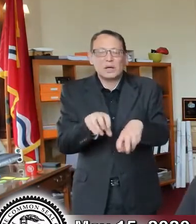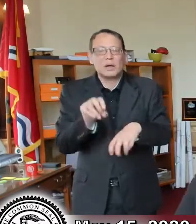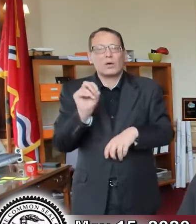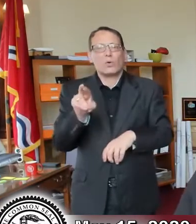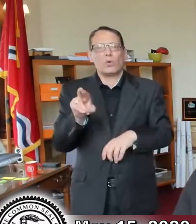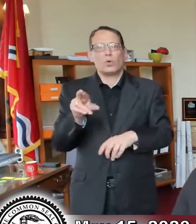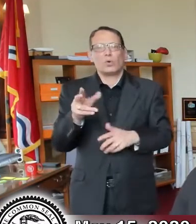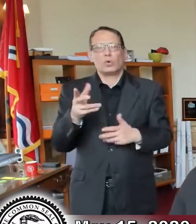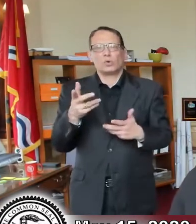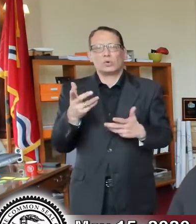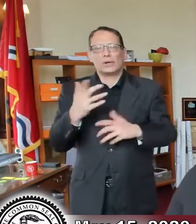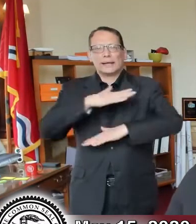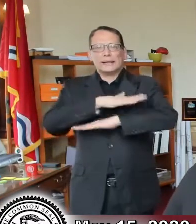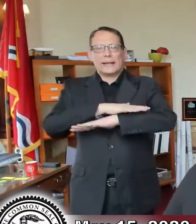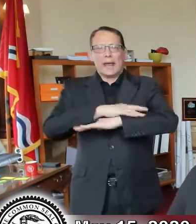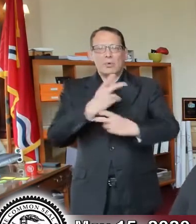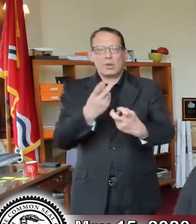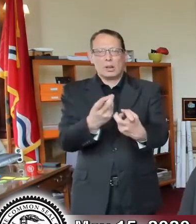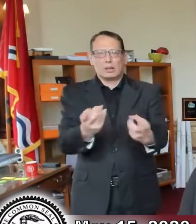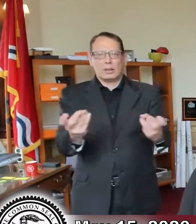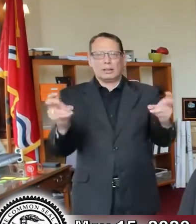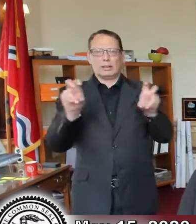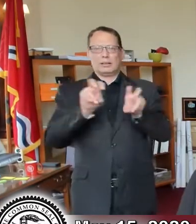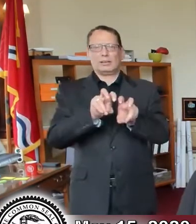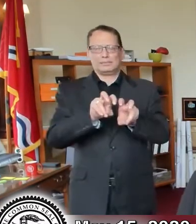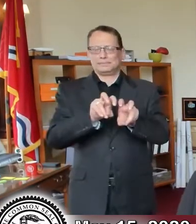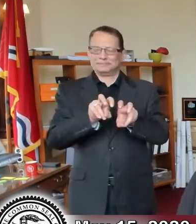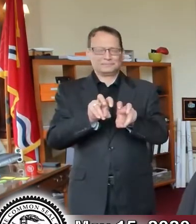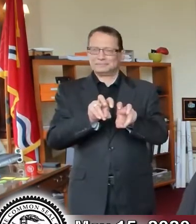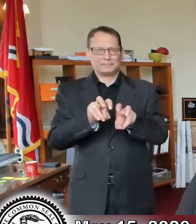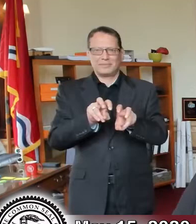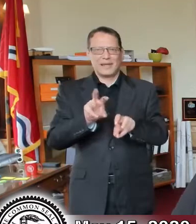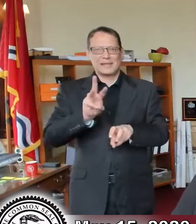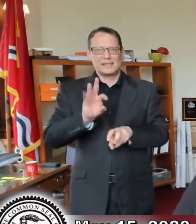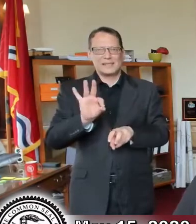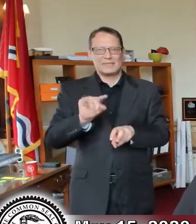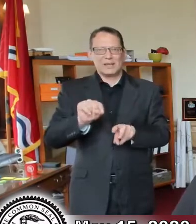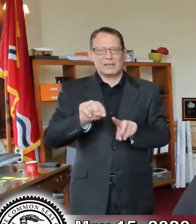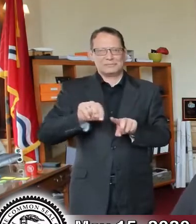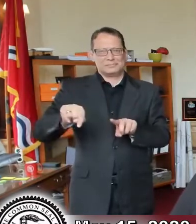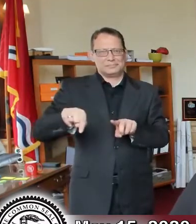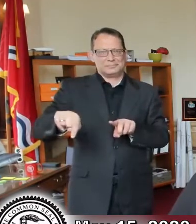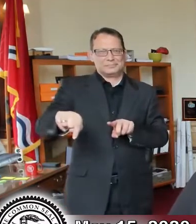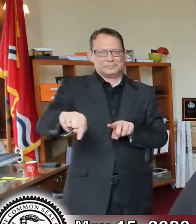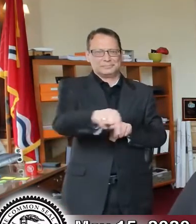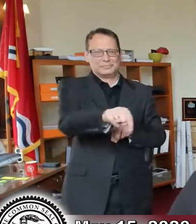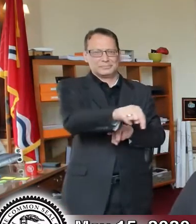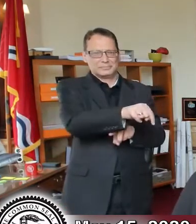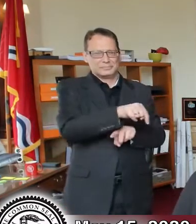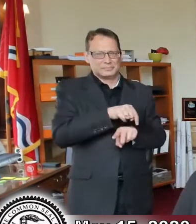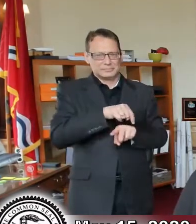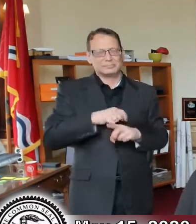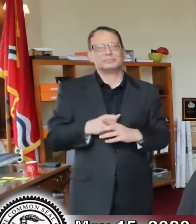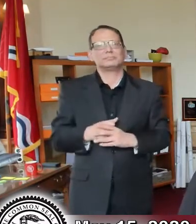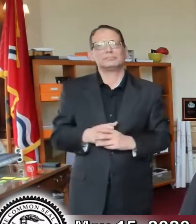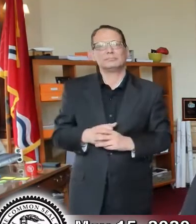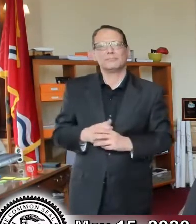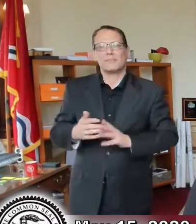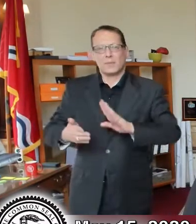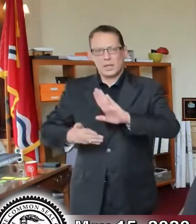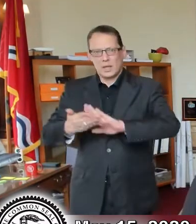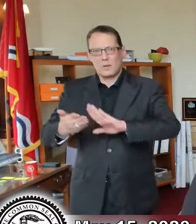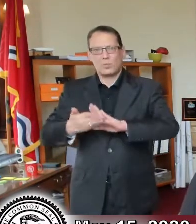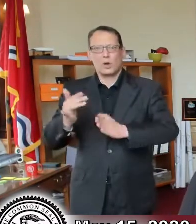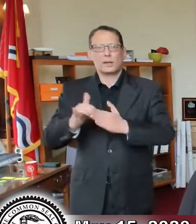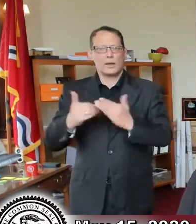or fill up a table and be close together. They have to operate the casino in such a way that there